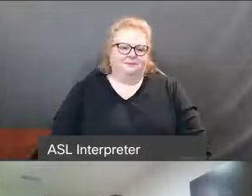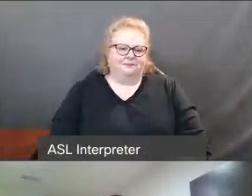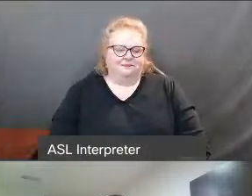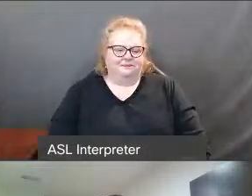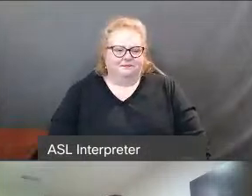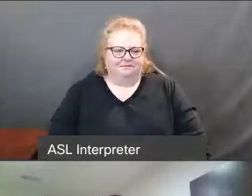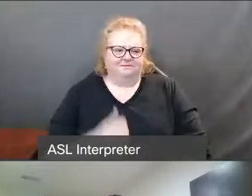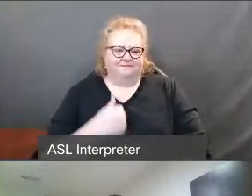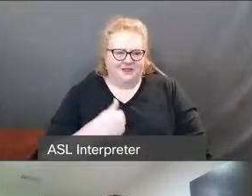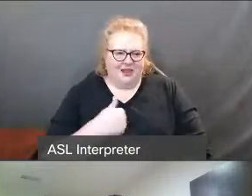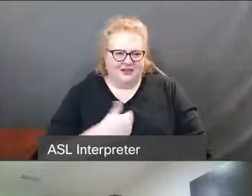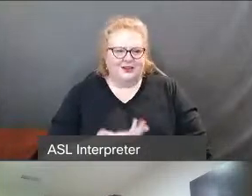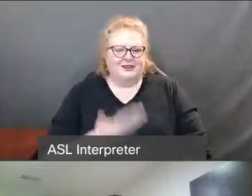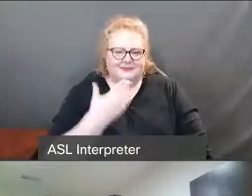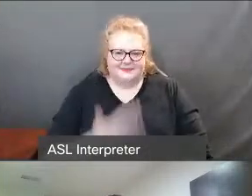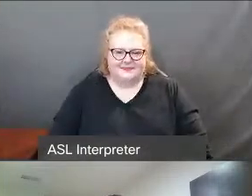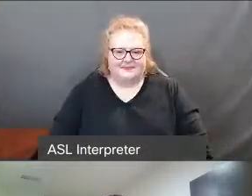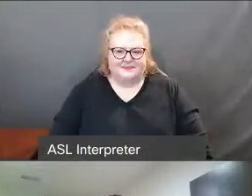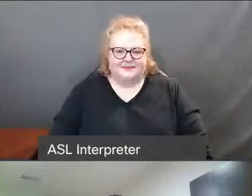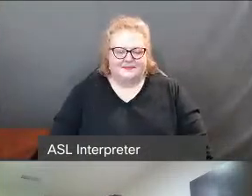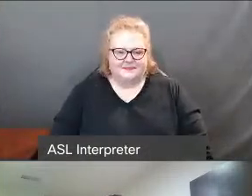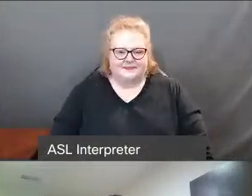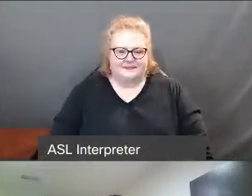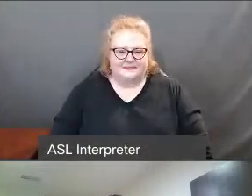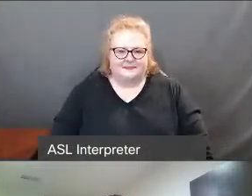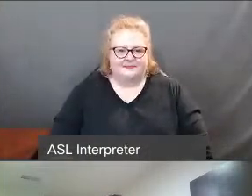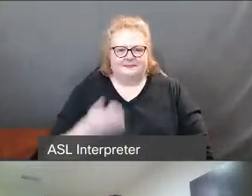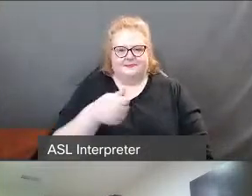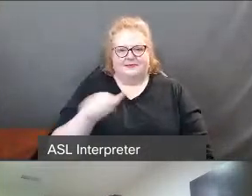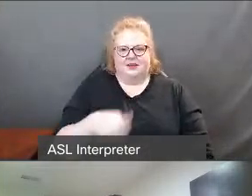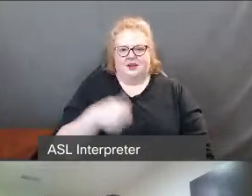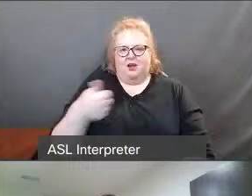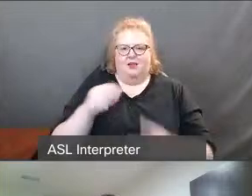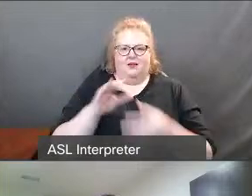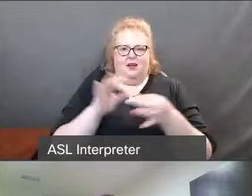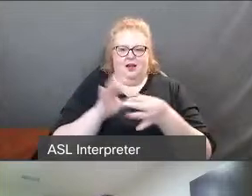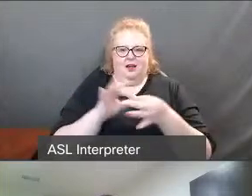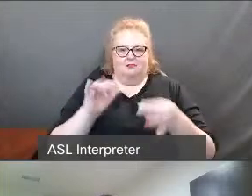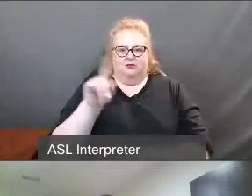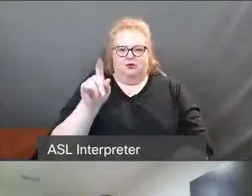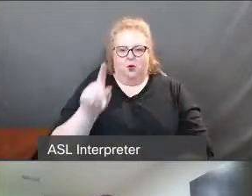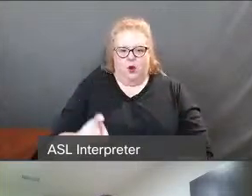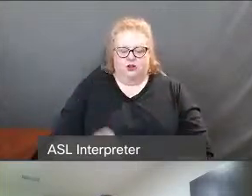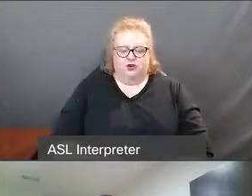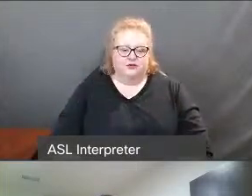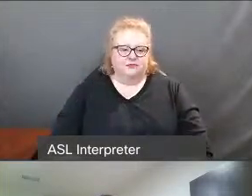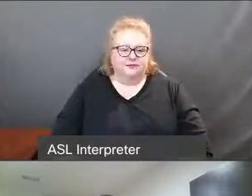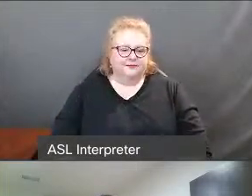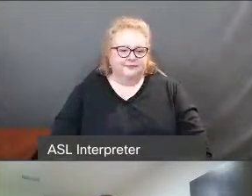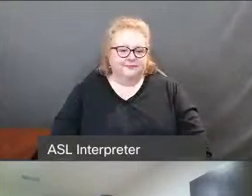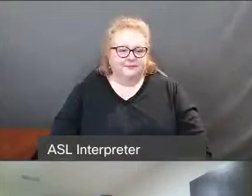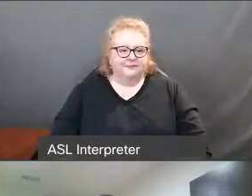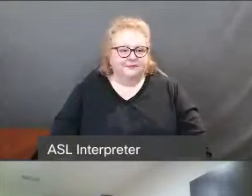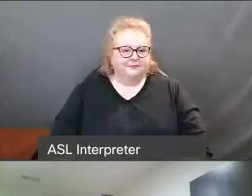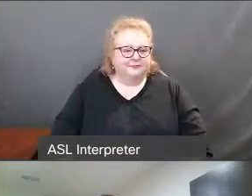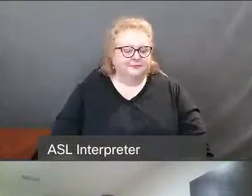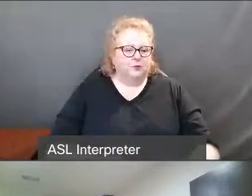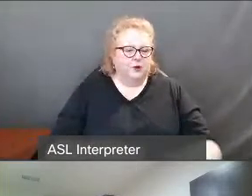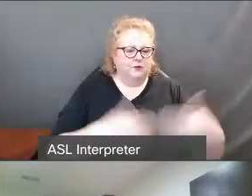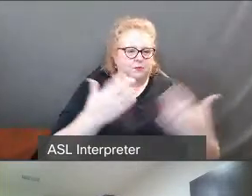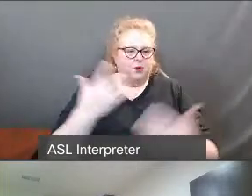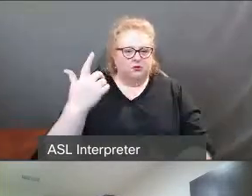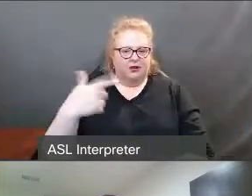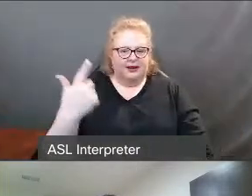interest. Okay, any other comments or questions before we take a vote? I think we've got a motion and a second on the floor.